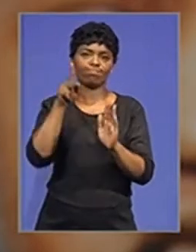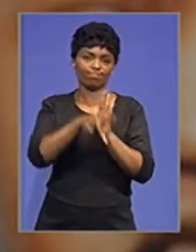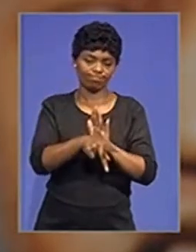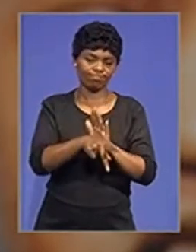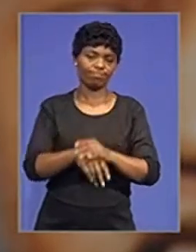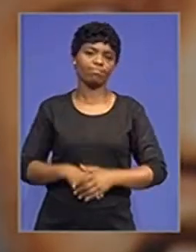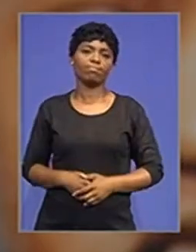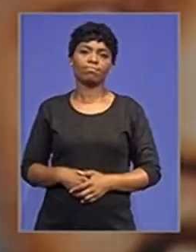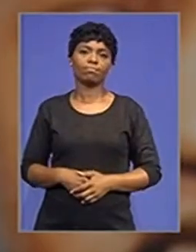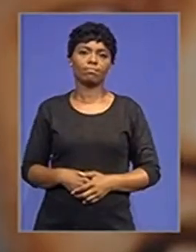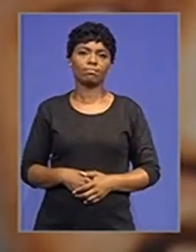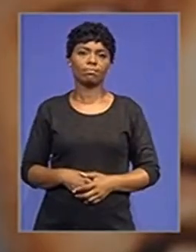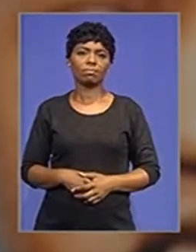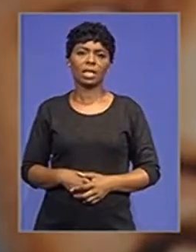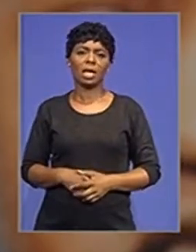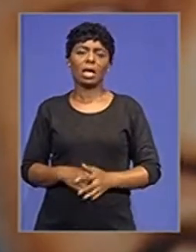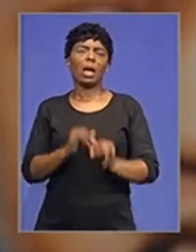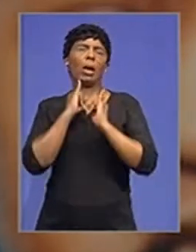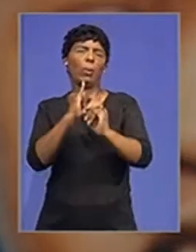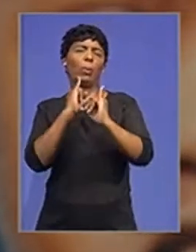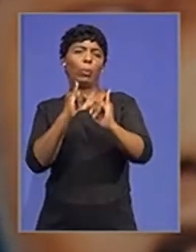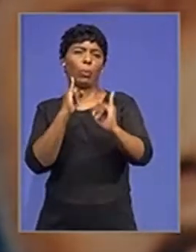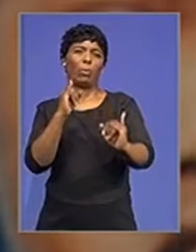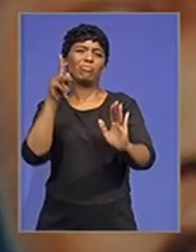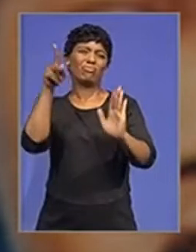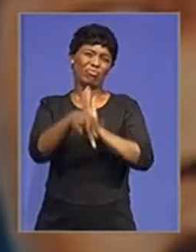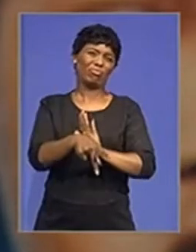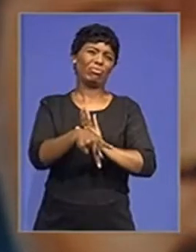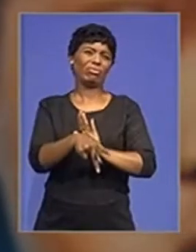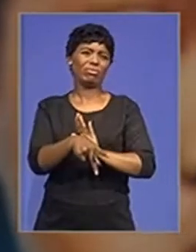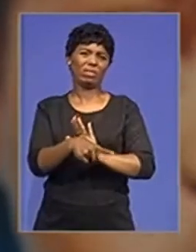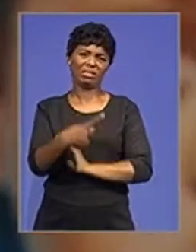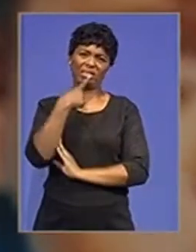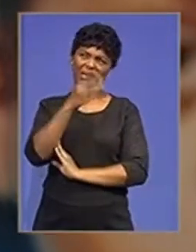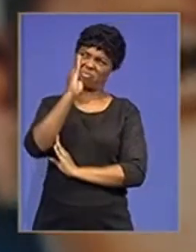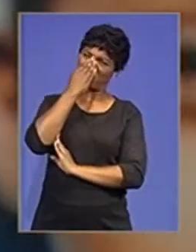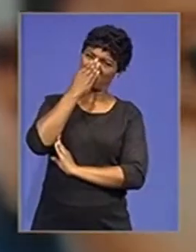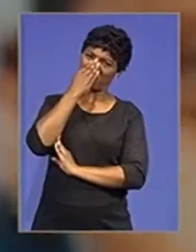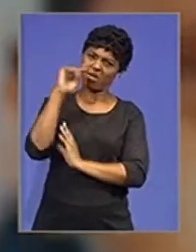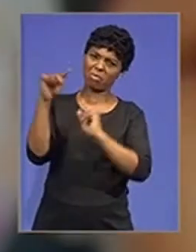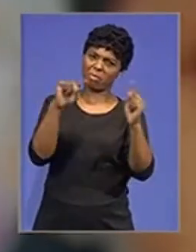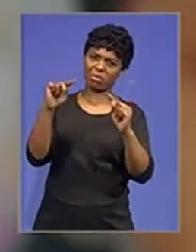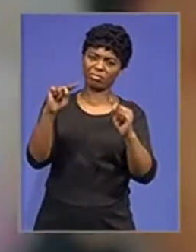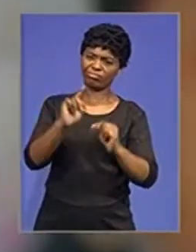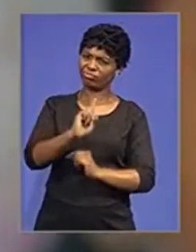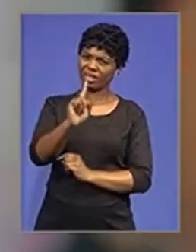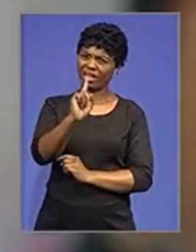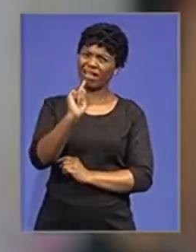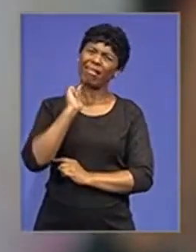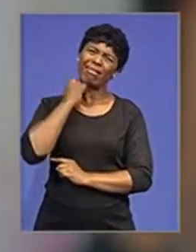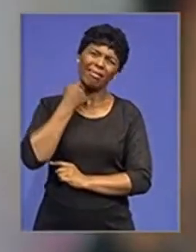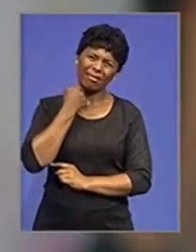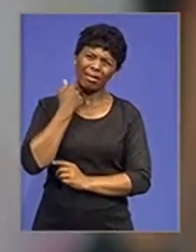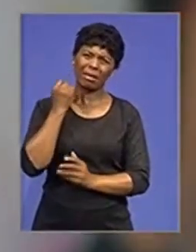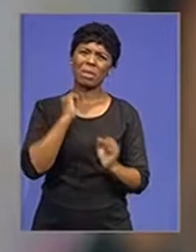When a child is brutally murdered, how can you say it's a gang fight? Still lie about it.